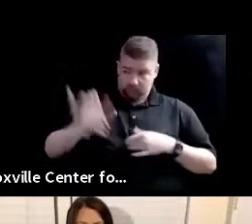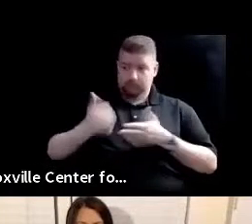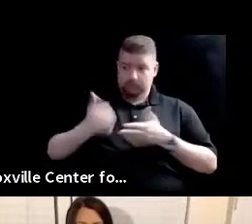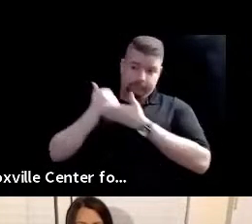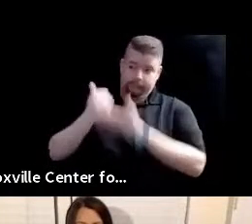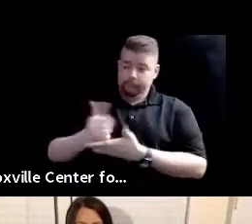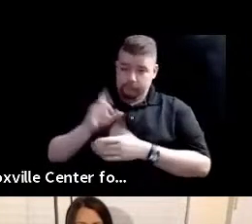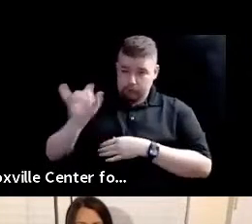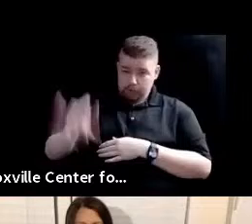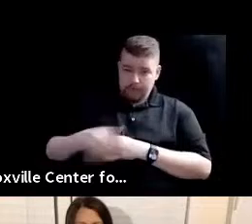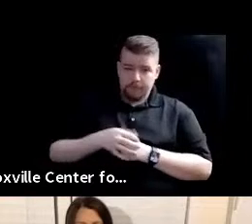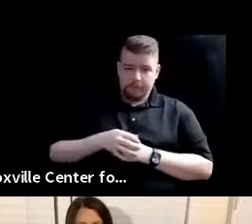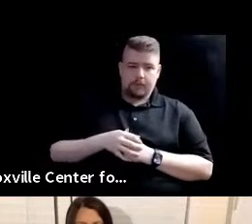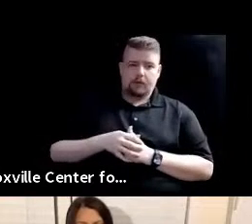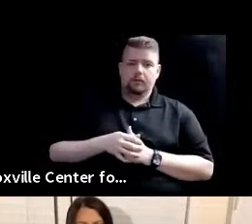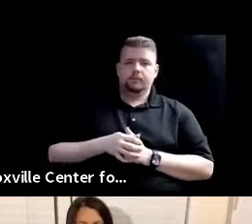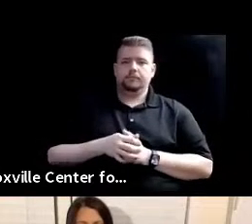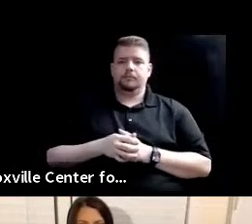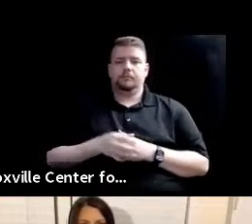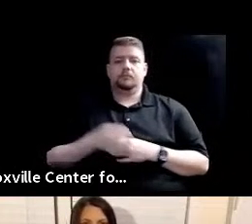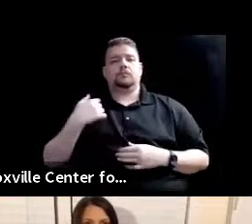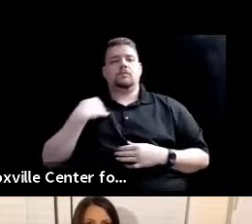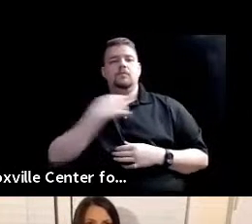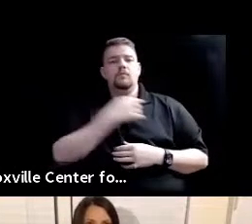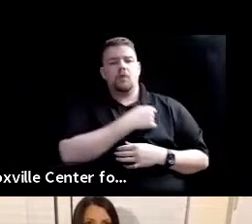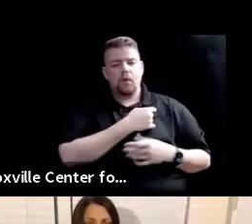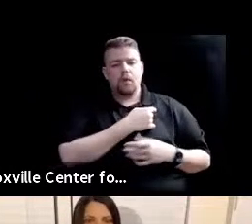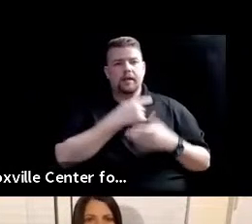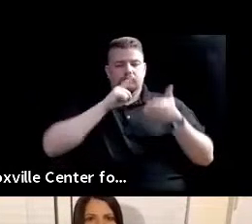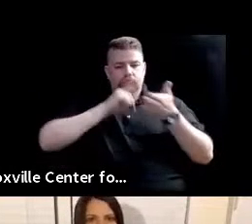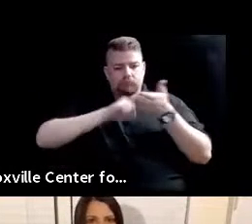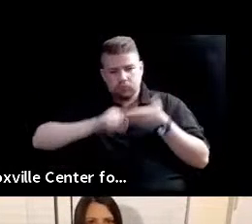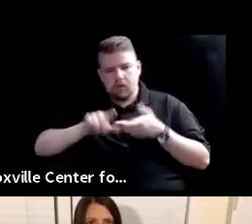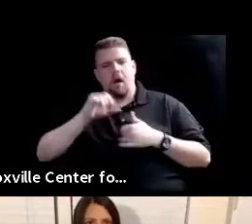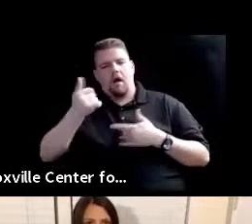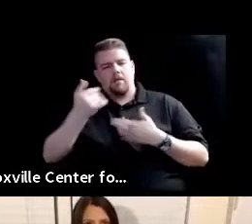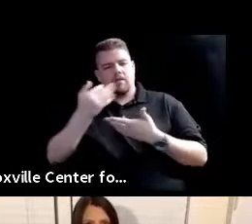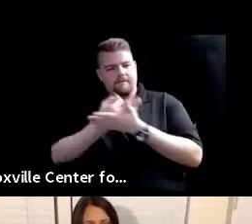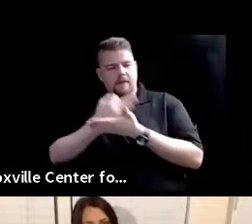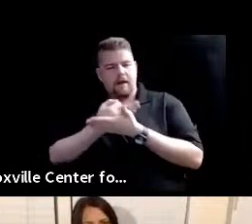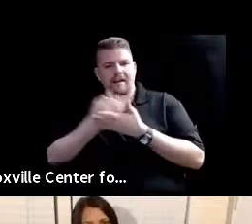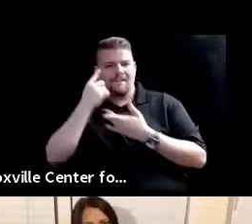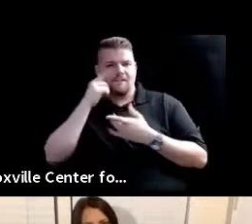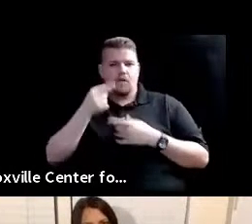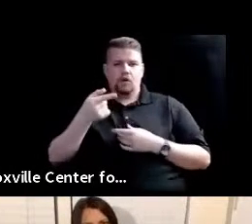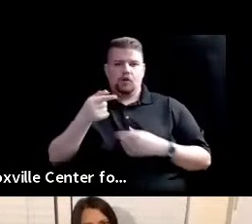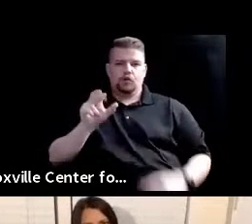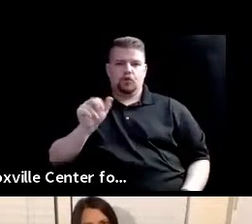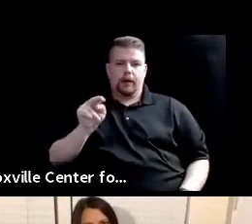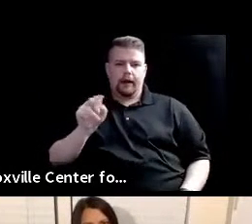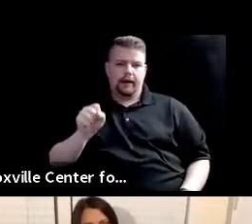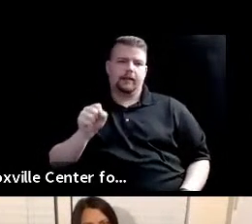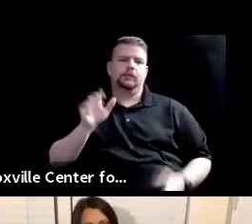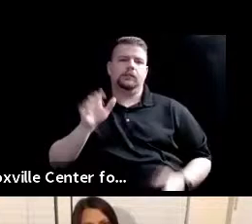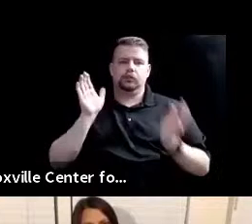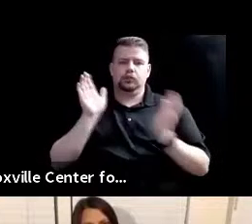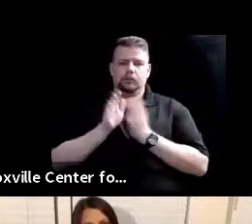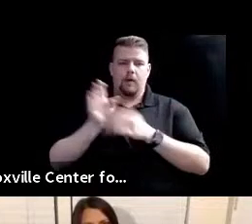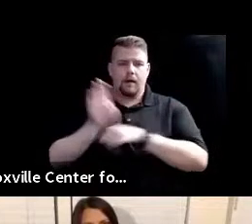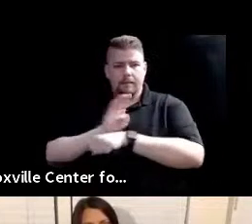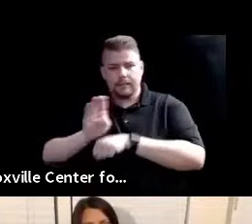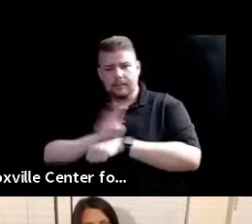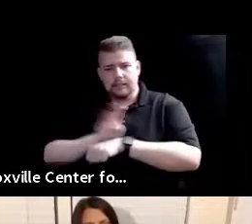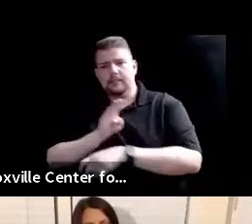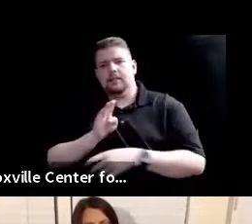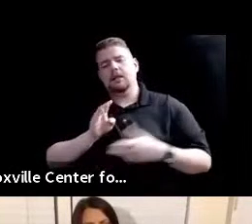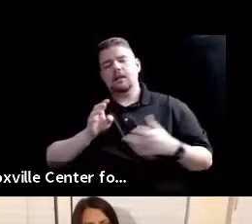folks out. In this We had looked into some other funding sources possibly for grants to small businesses. The